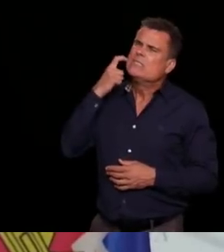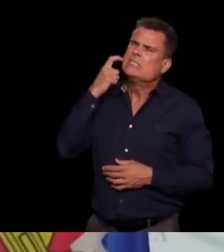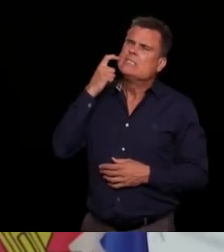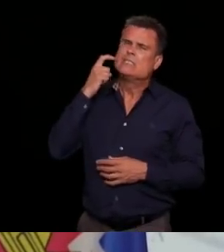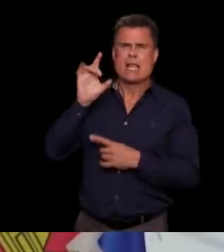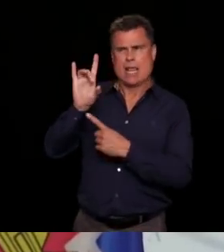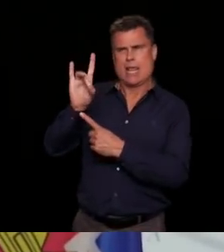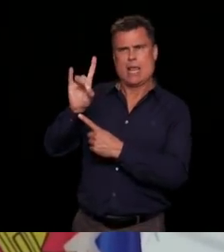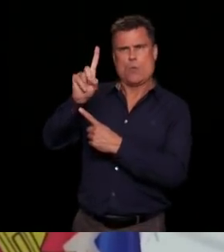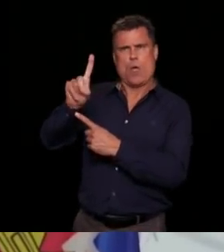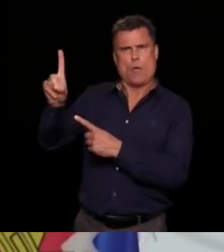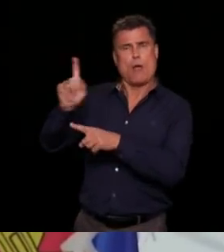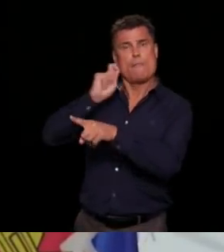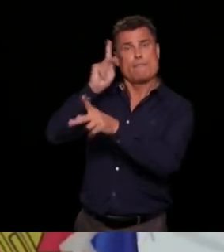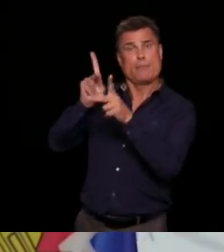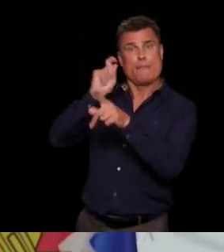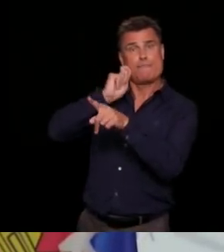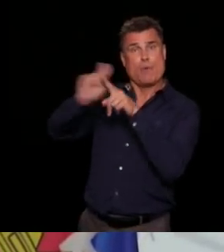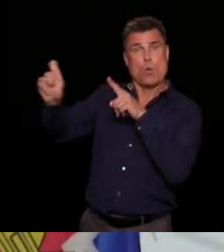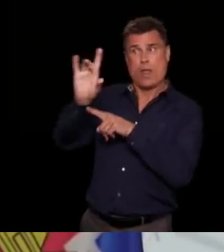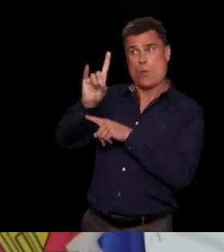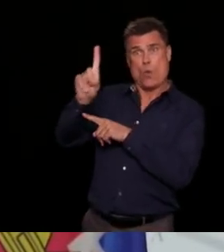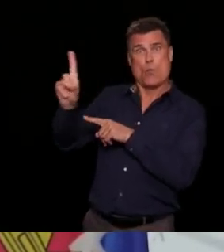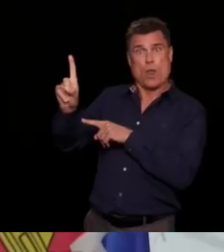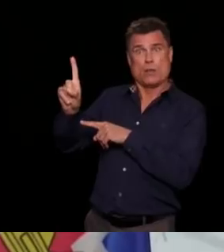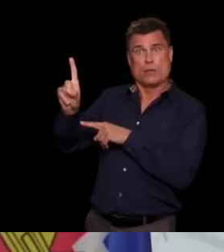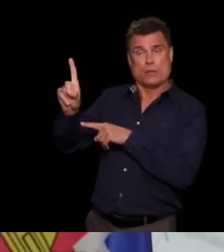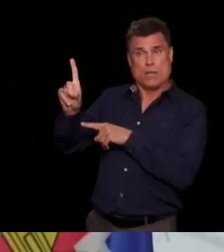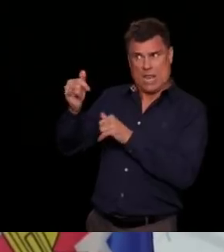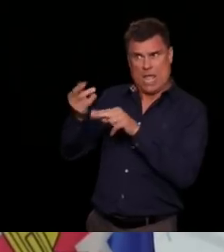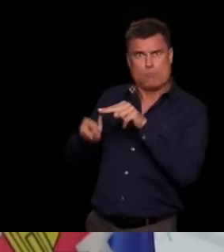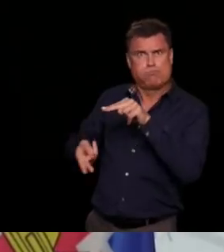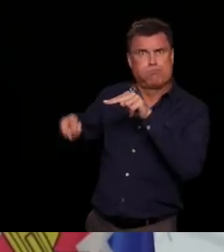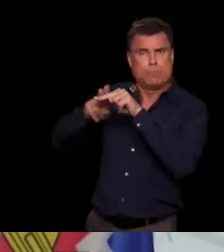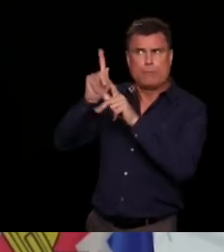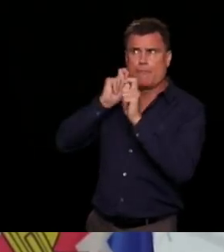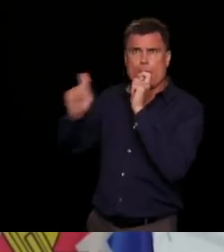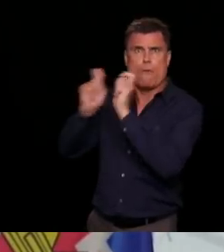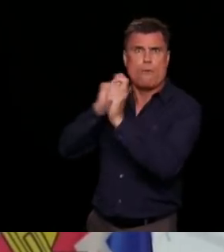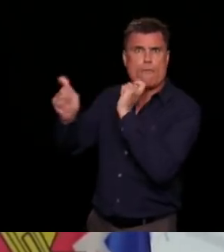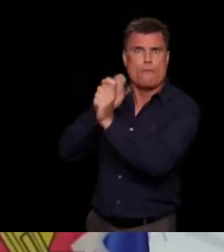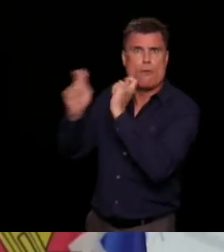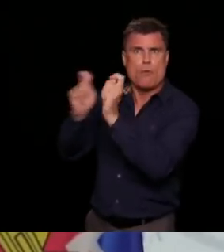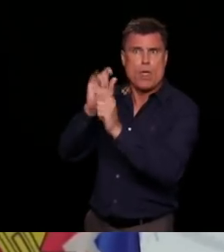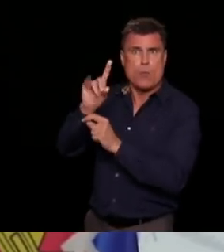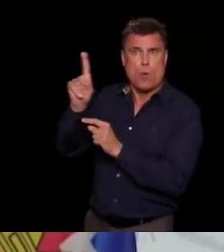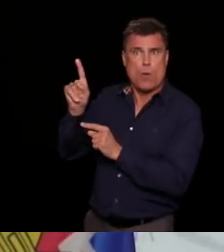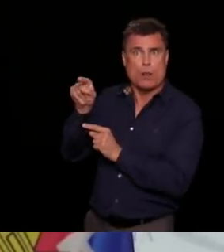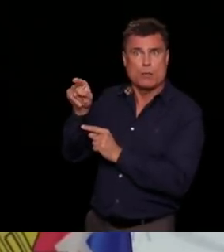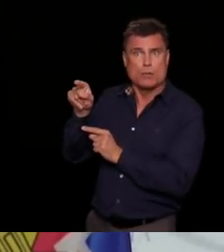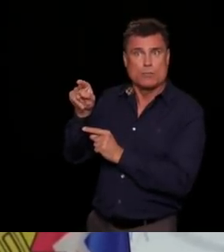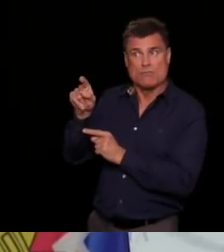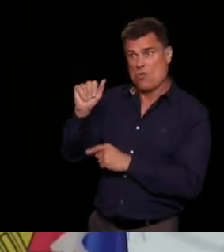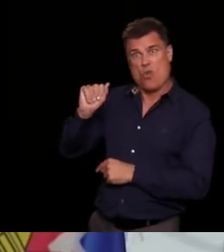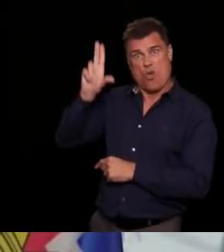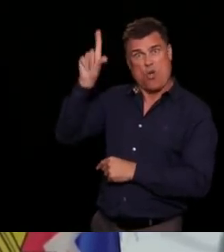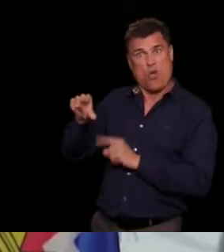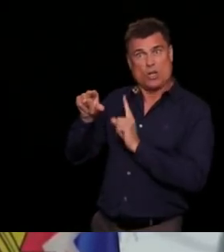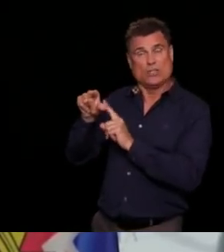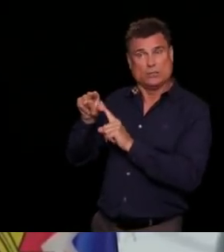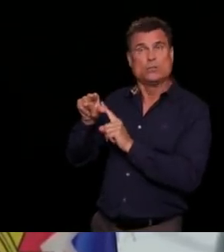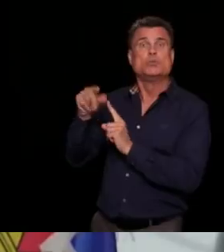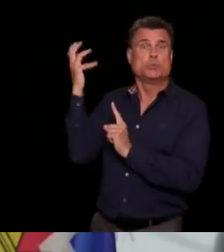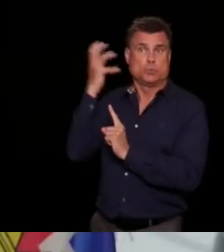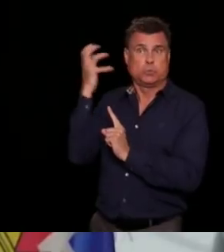about 811 calls, there's been a serious surge in those in the number of those calls. If we keep on our average this month, August will see more calls